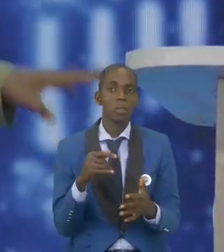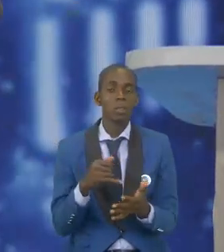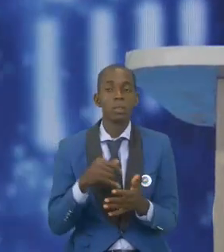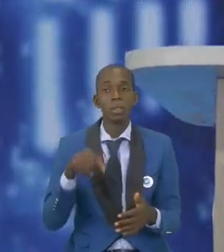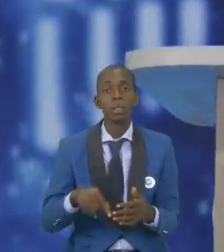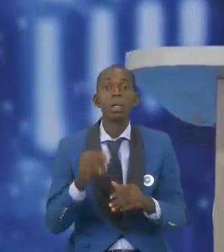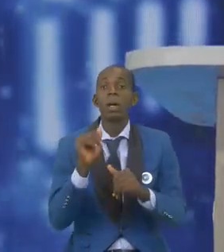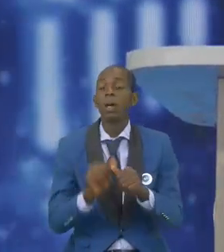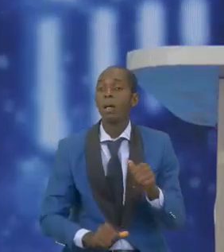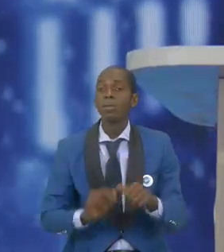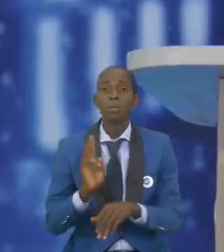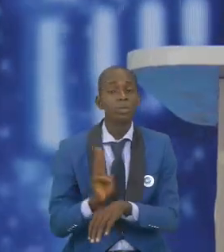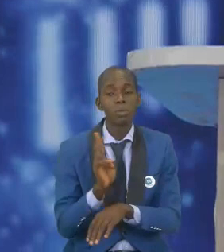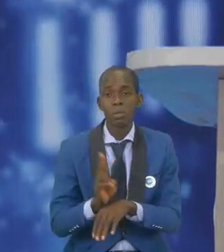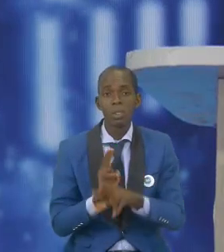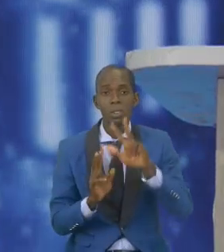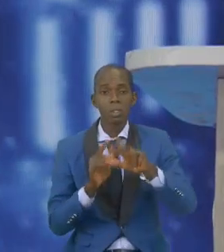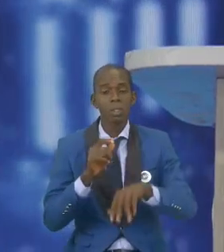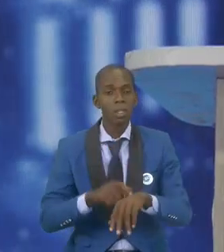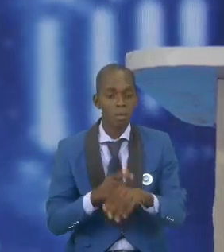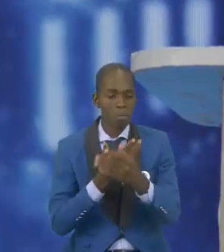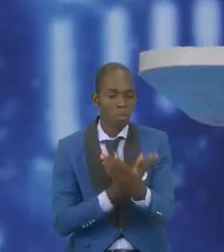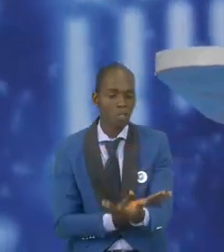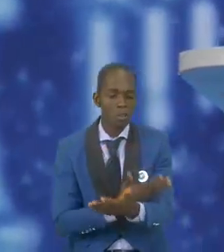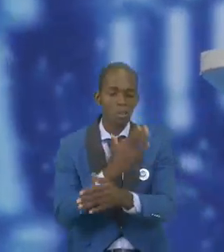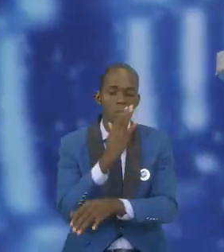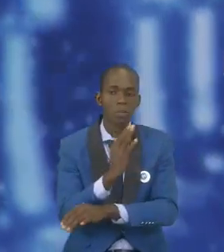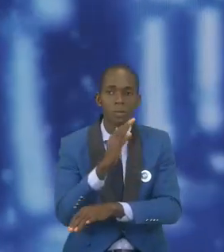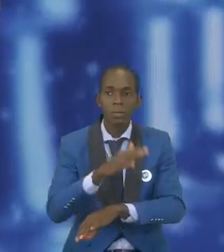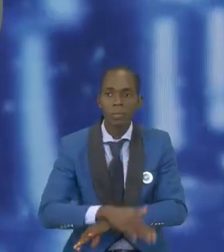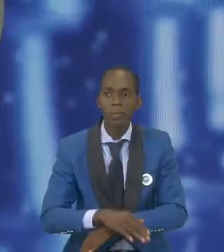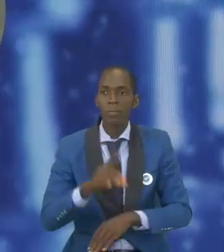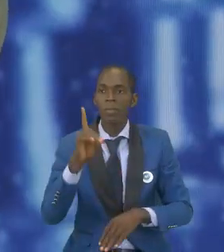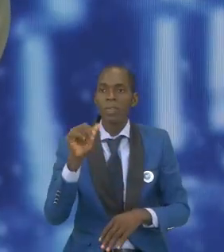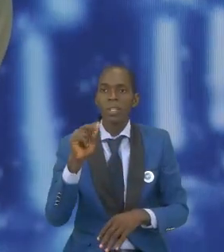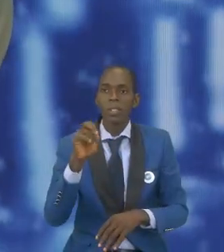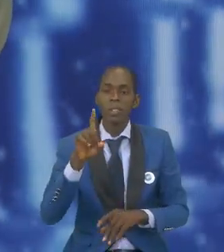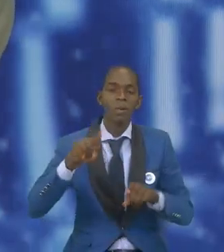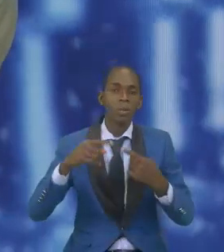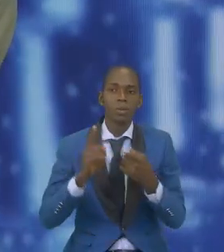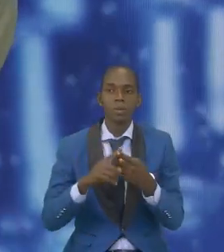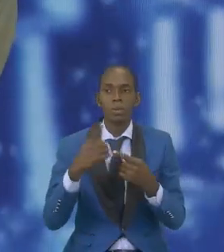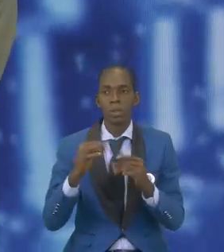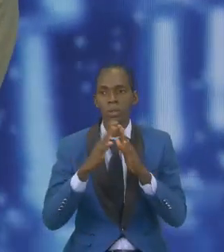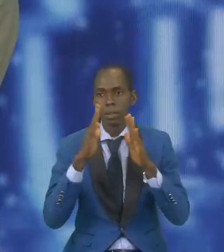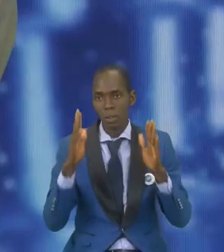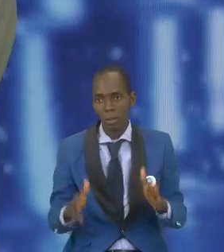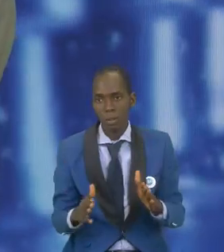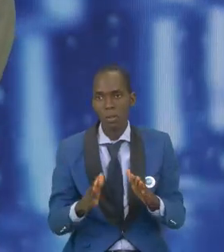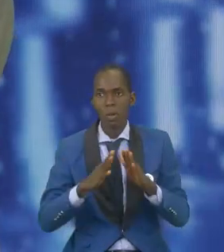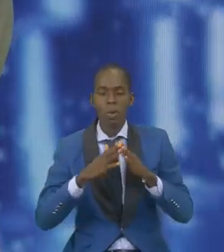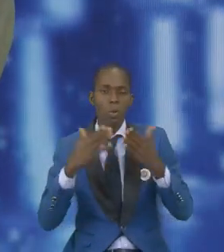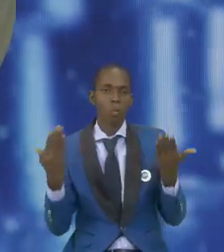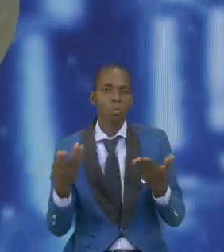morning, afternoon, and evening, he went to his house, opened his